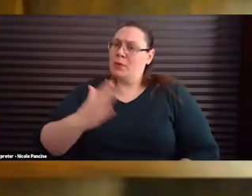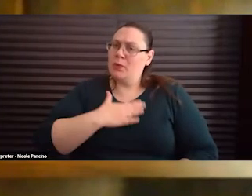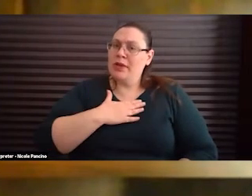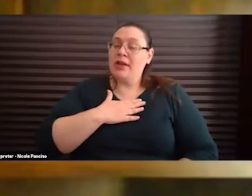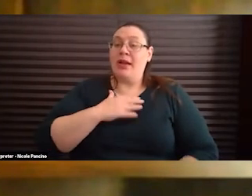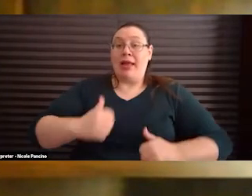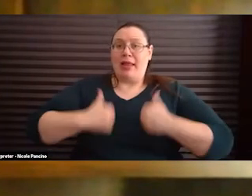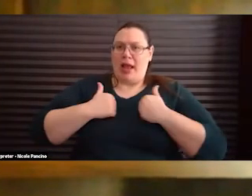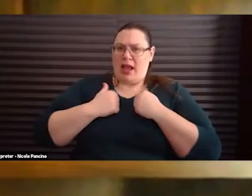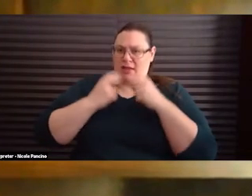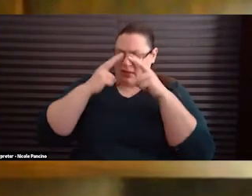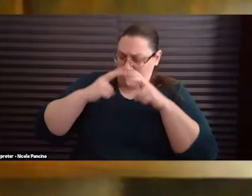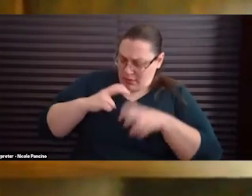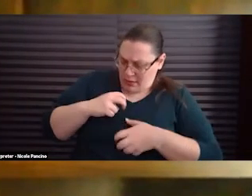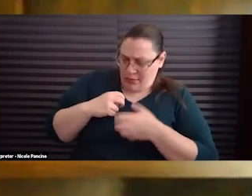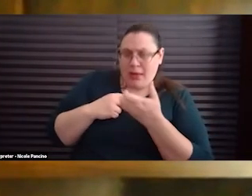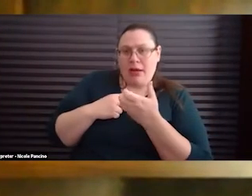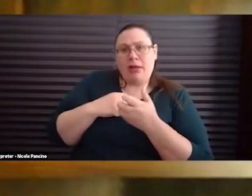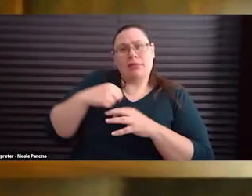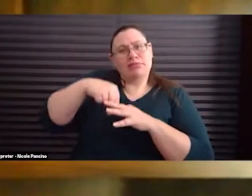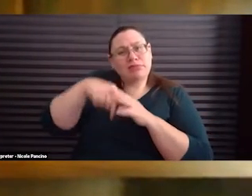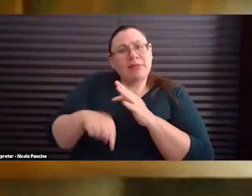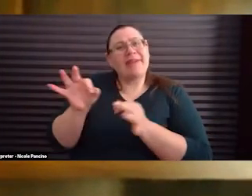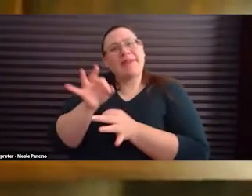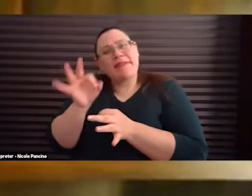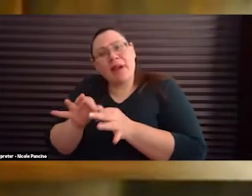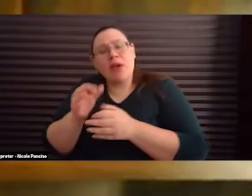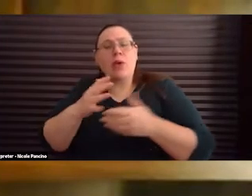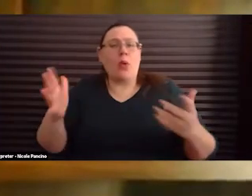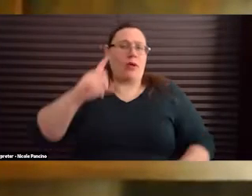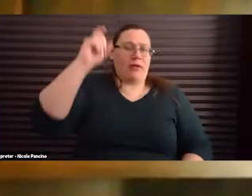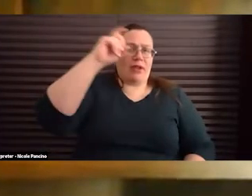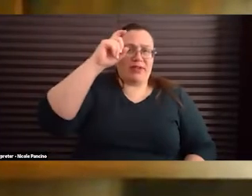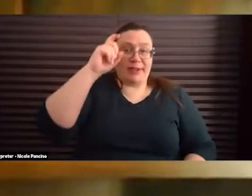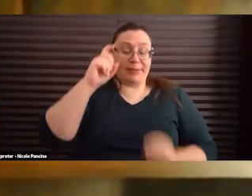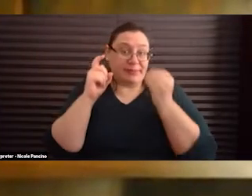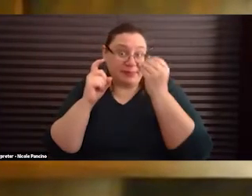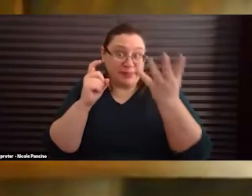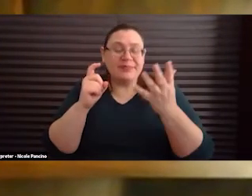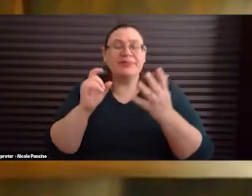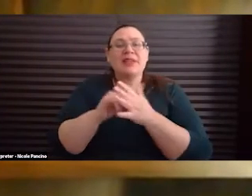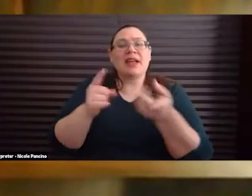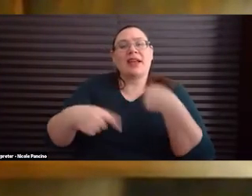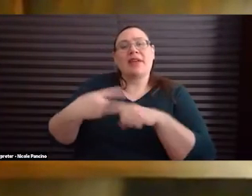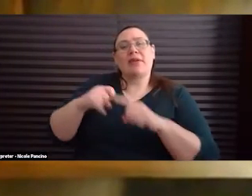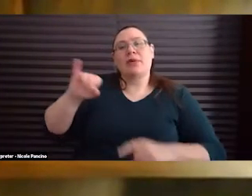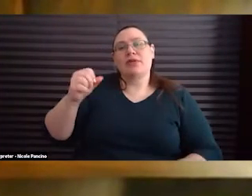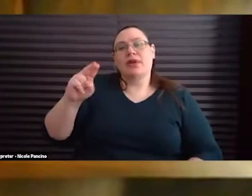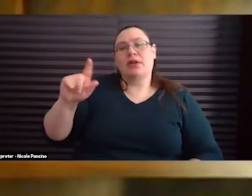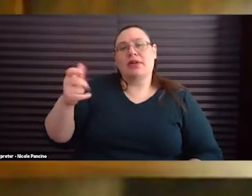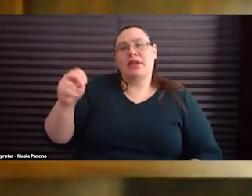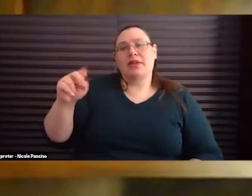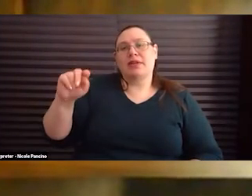in a core faith or philosophy. By the way, I took that from Jonathan Taplin in his